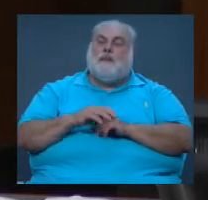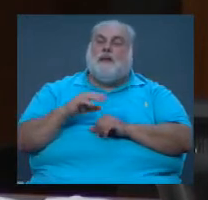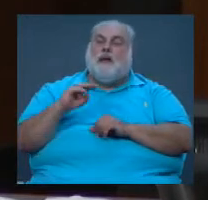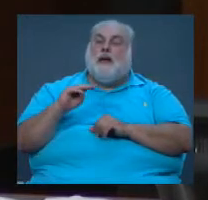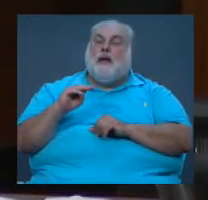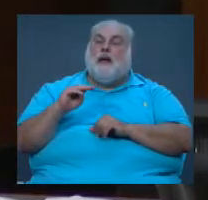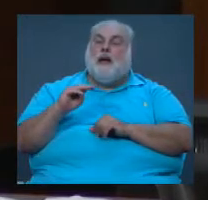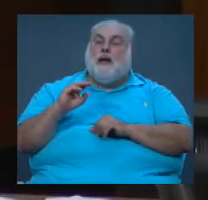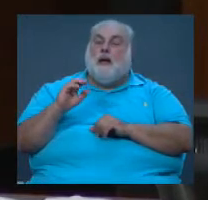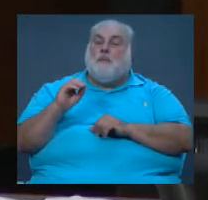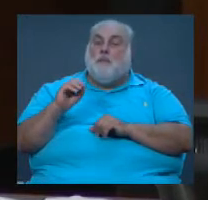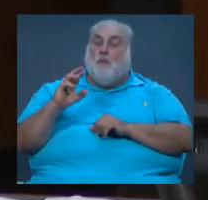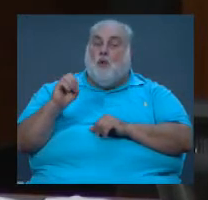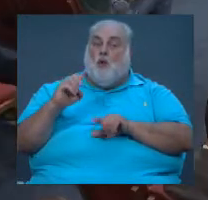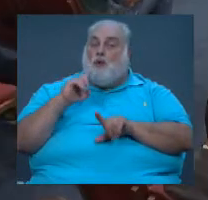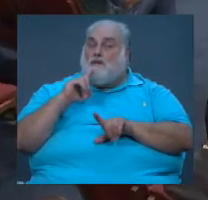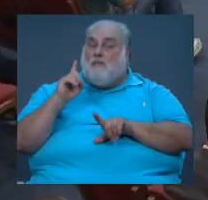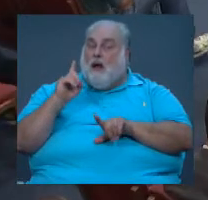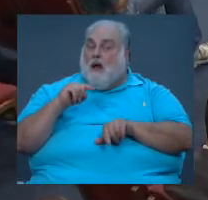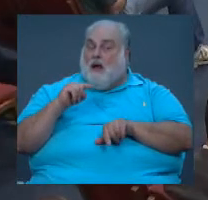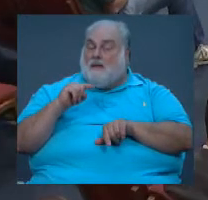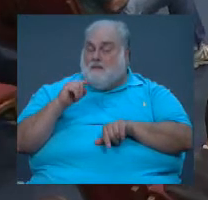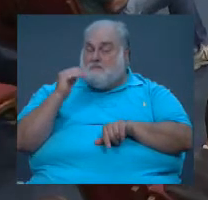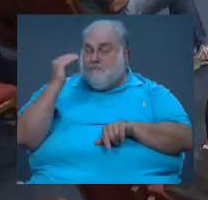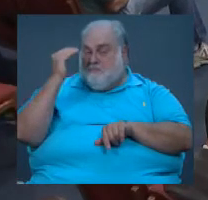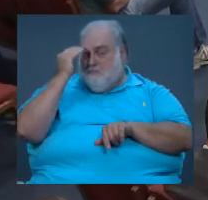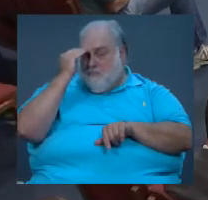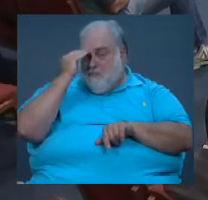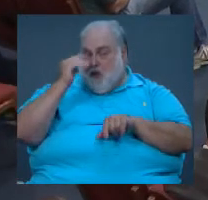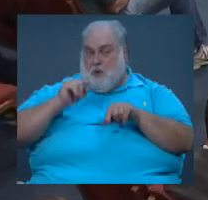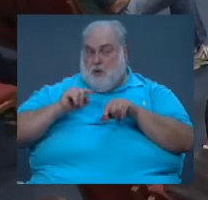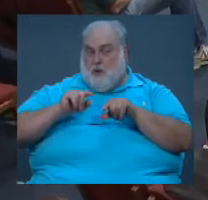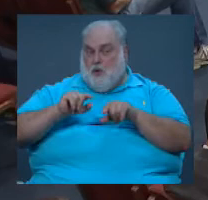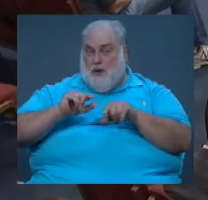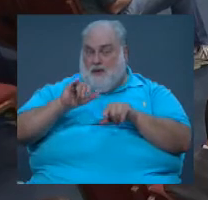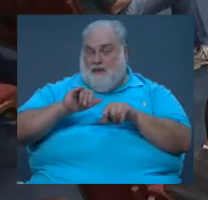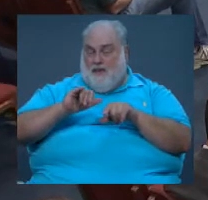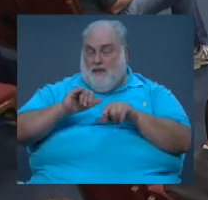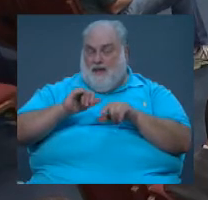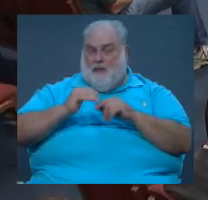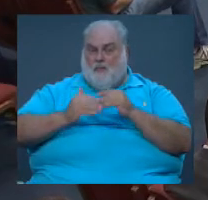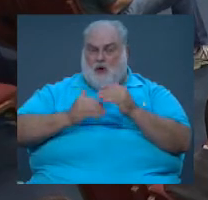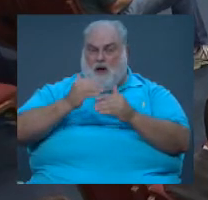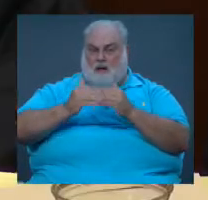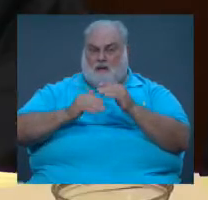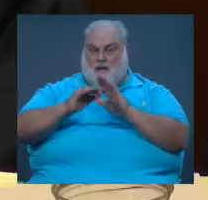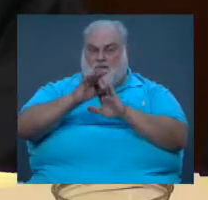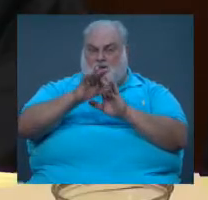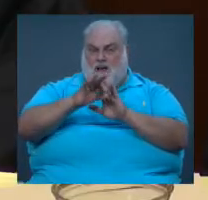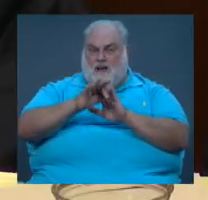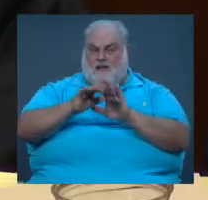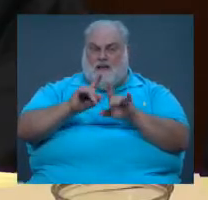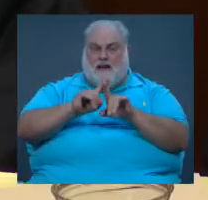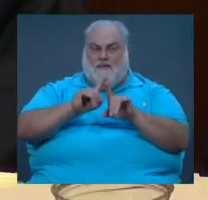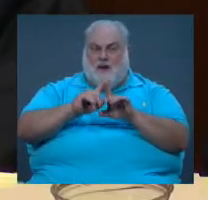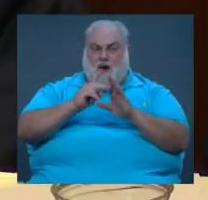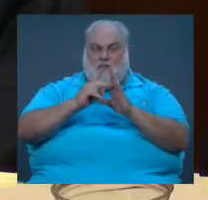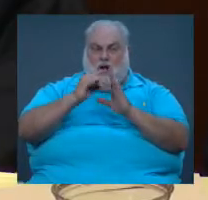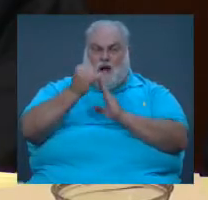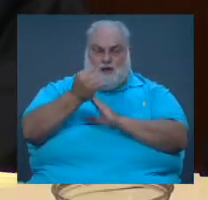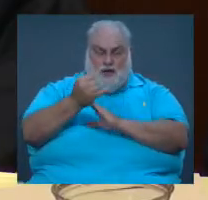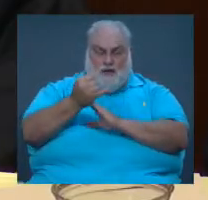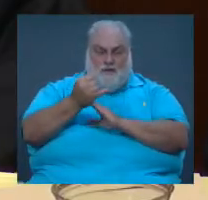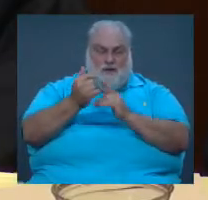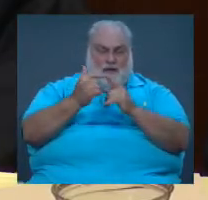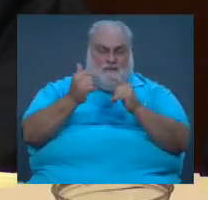Richardson, as you know, during the public process to select the projects for